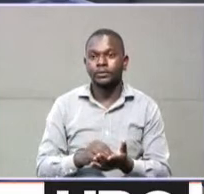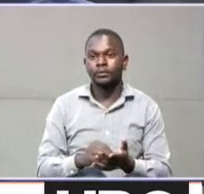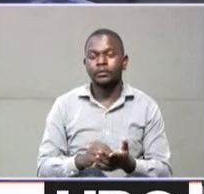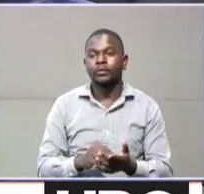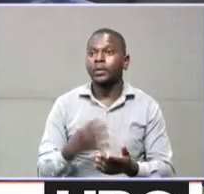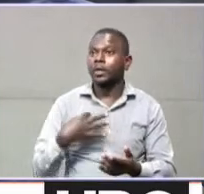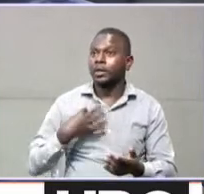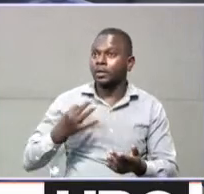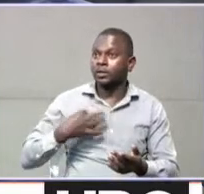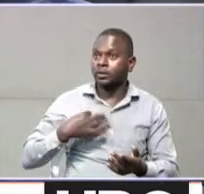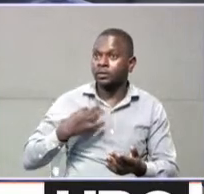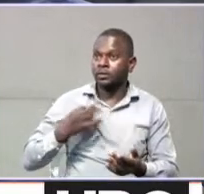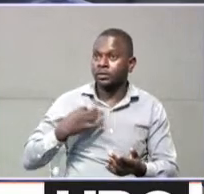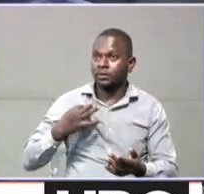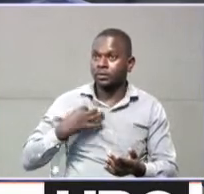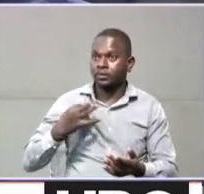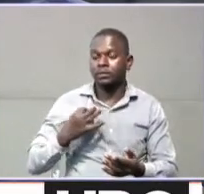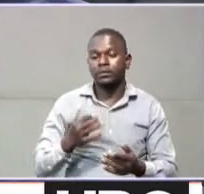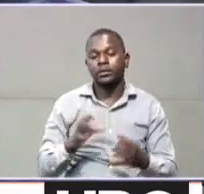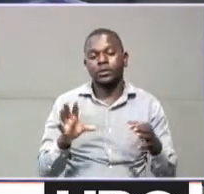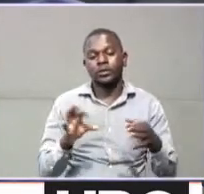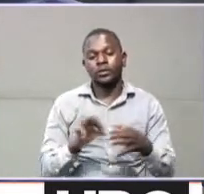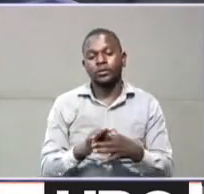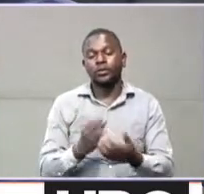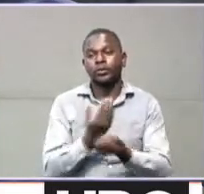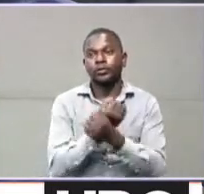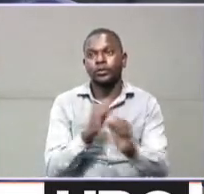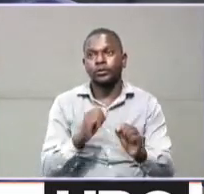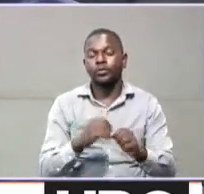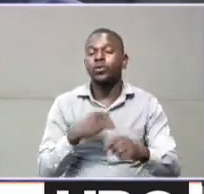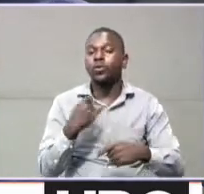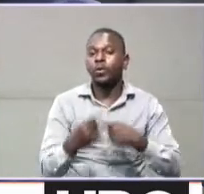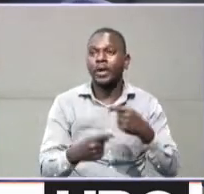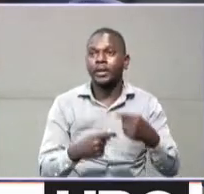volunteers also joined the rescue operations